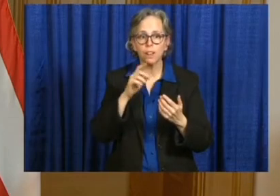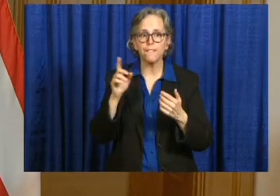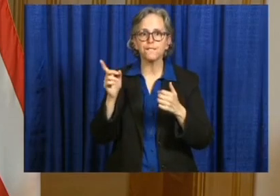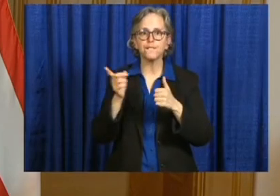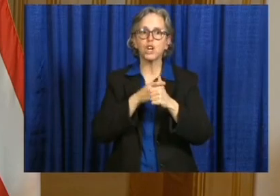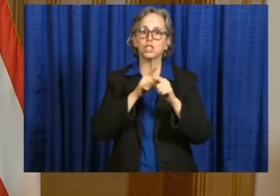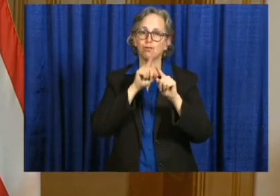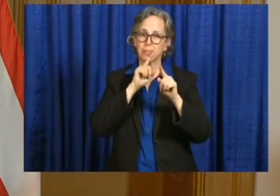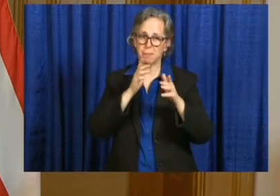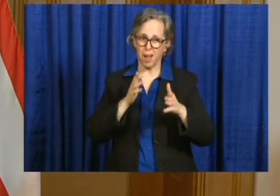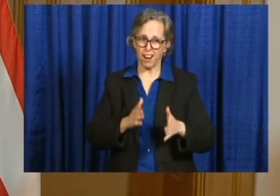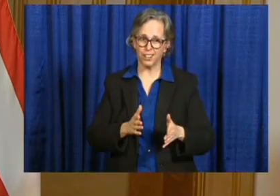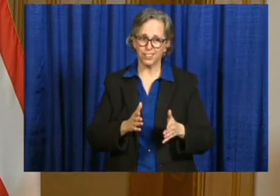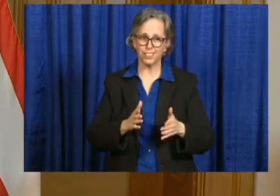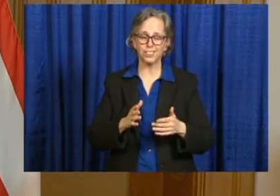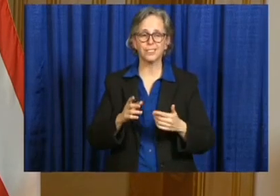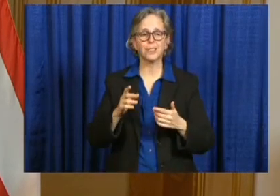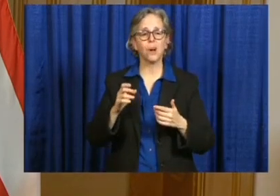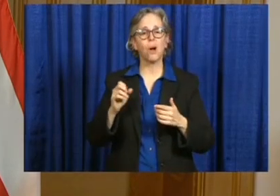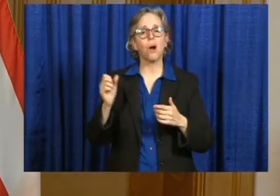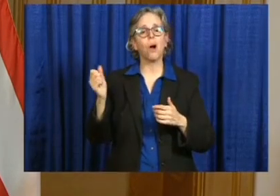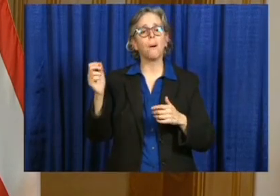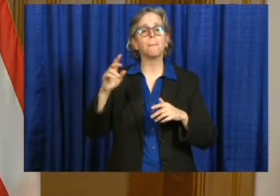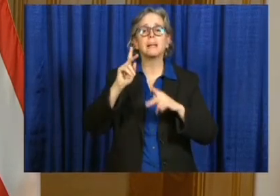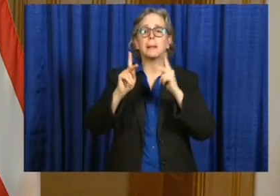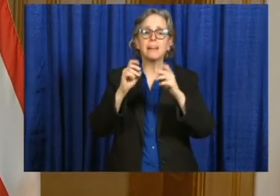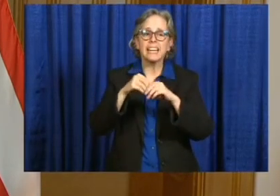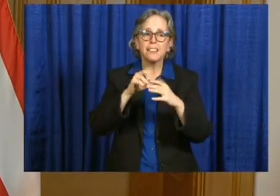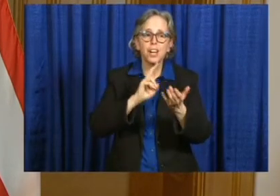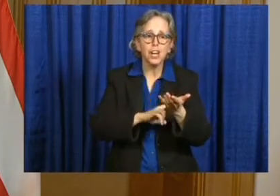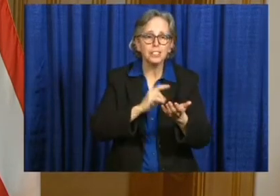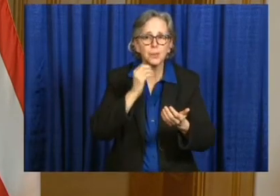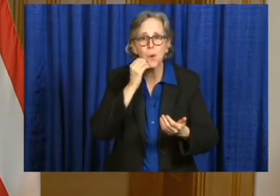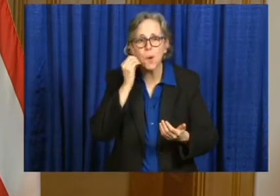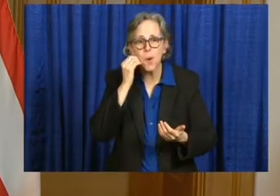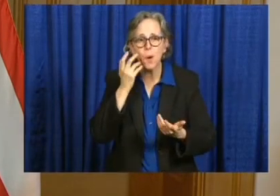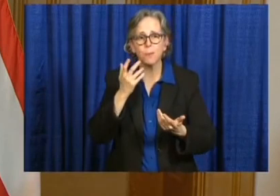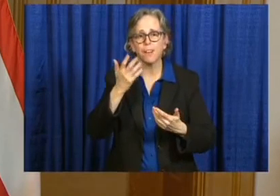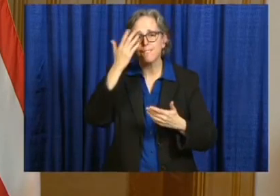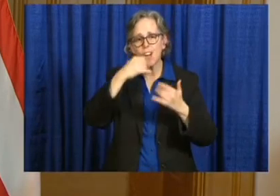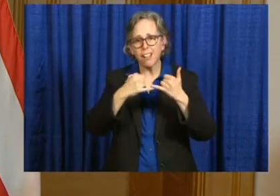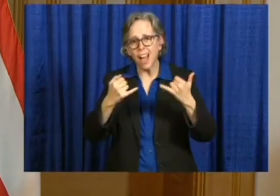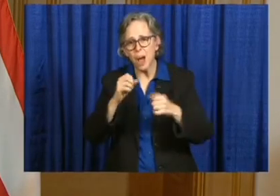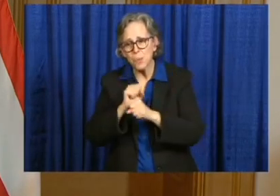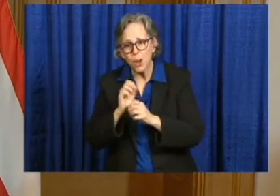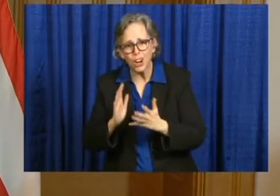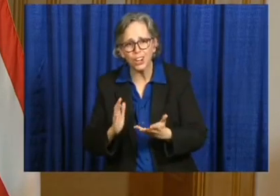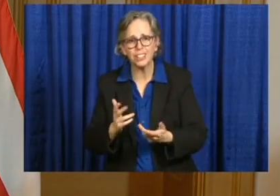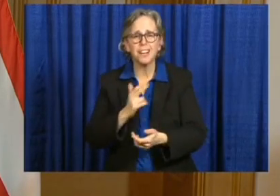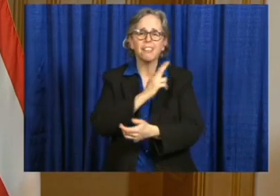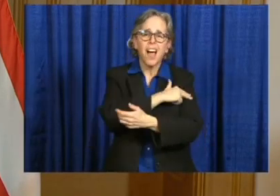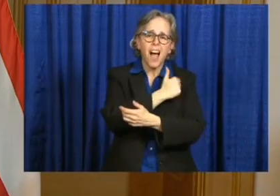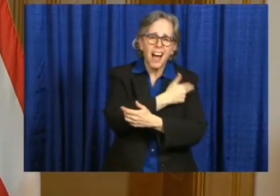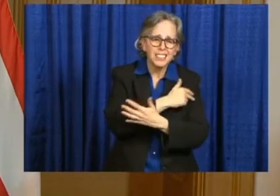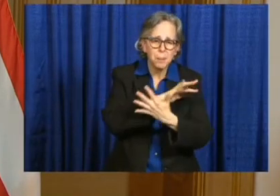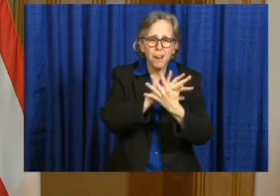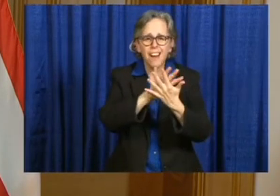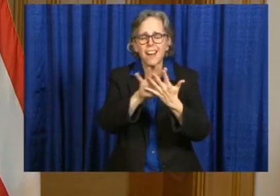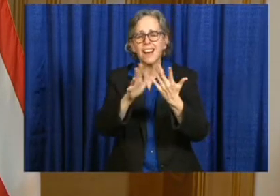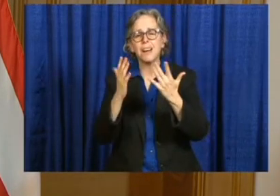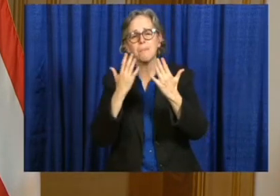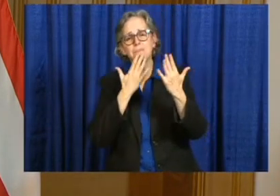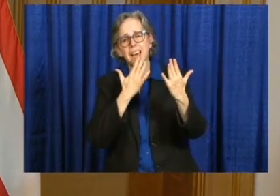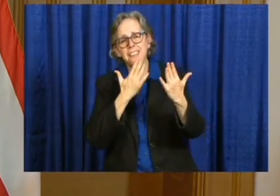community, all the people in our nursing homes who are keeping us safe and keeping the patients safe and who are really at the front line. Thank you for what you're